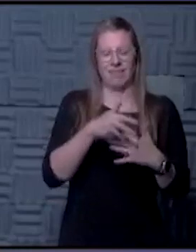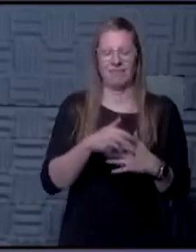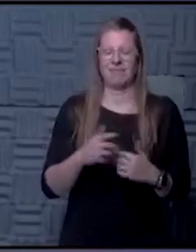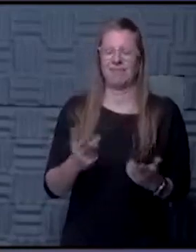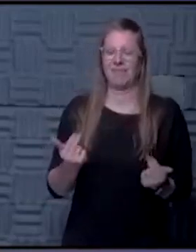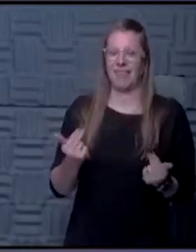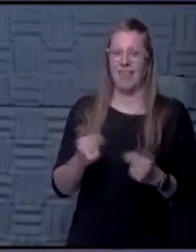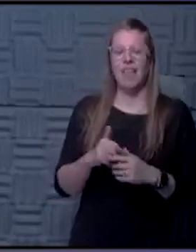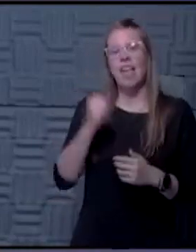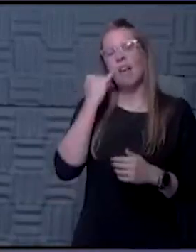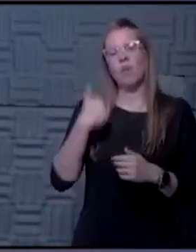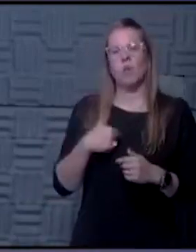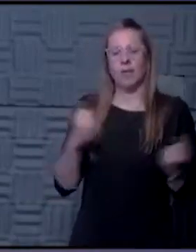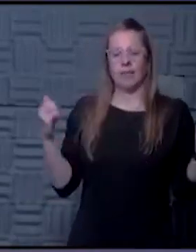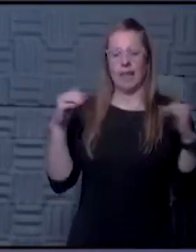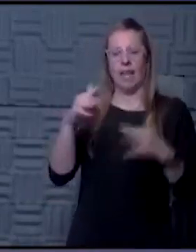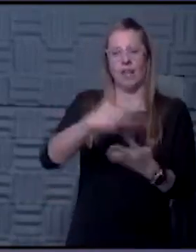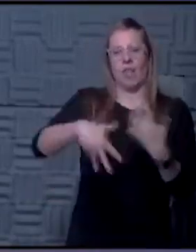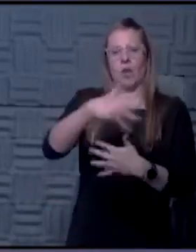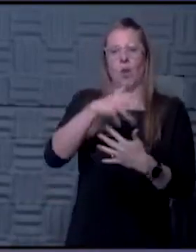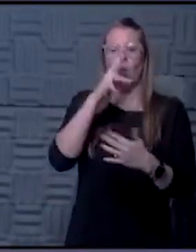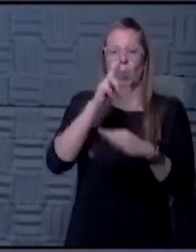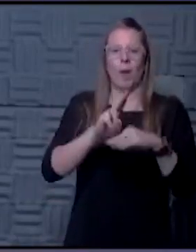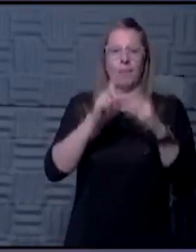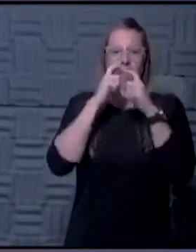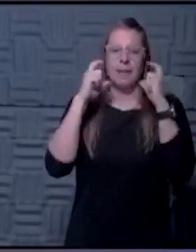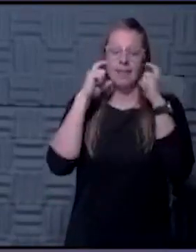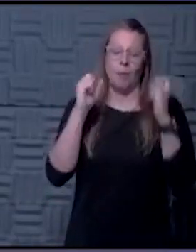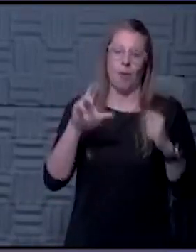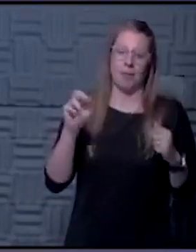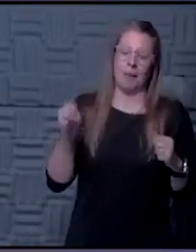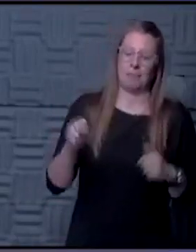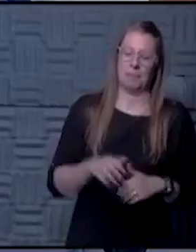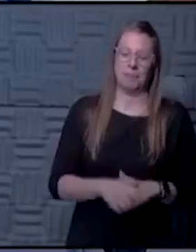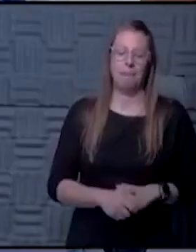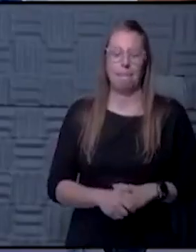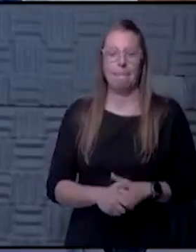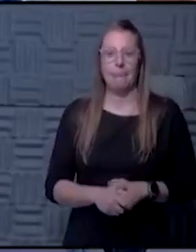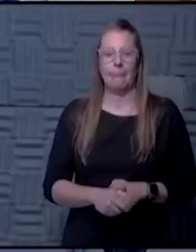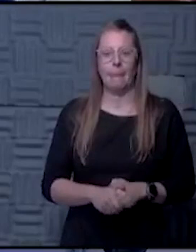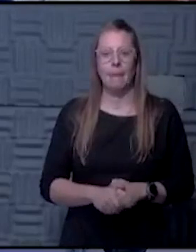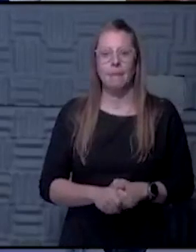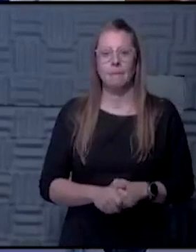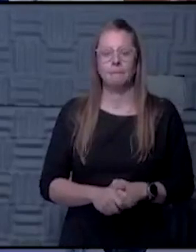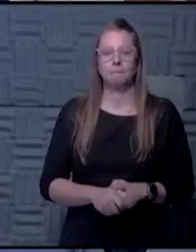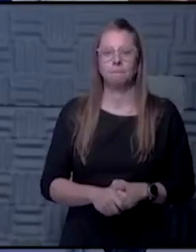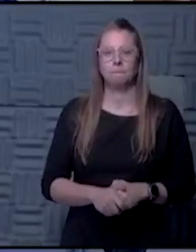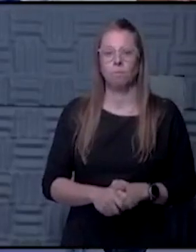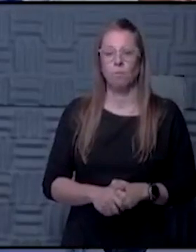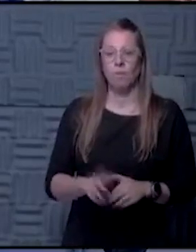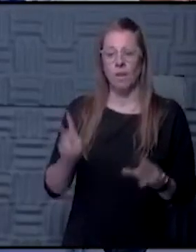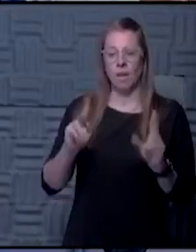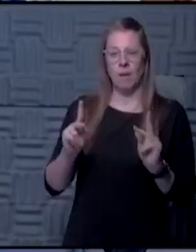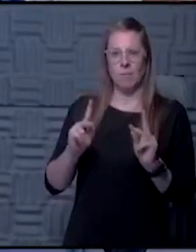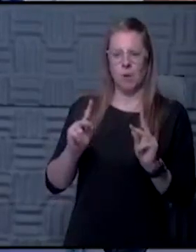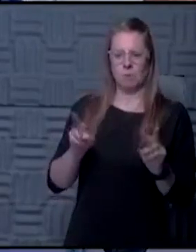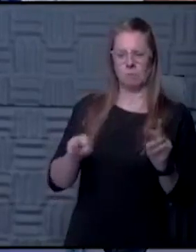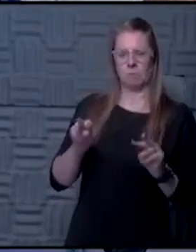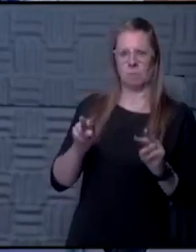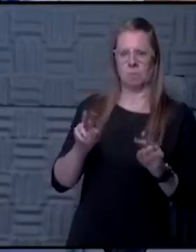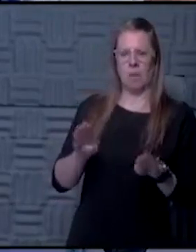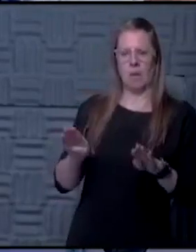Well, if we're getting together, we're wearing masks or... Yeah. So, do people treat you differently because you've